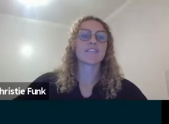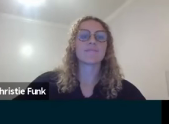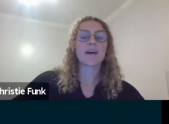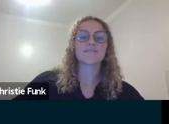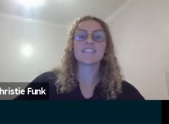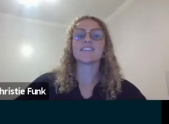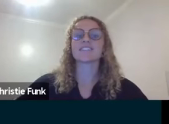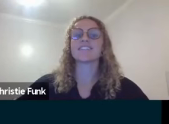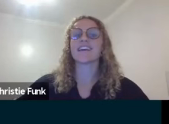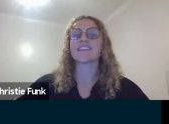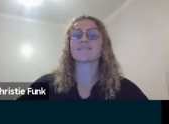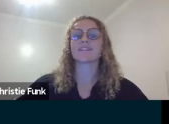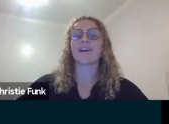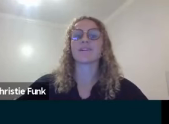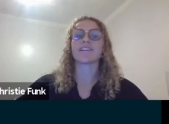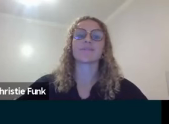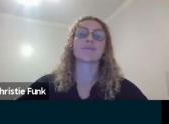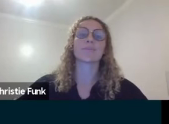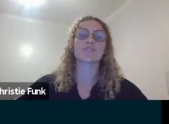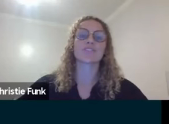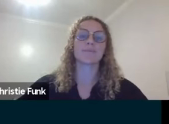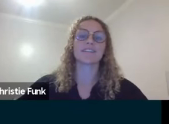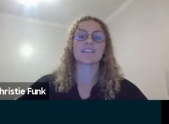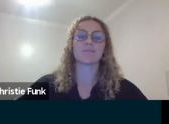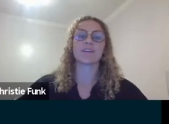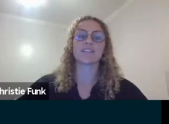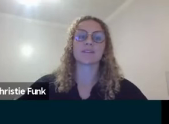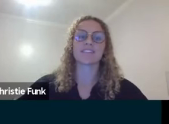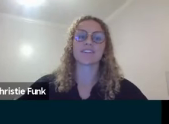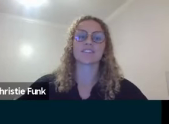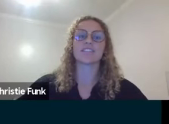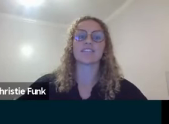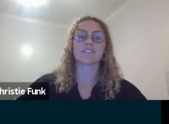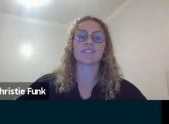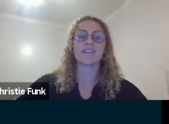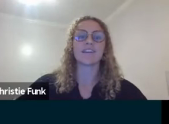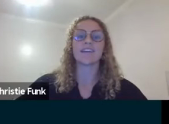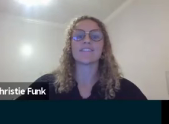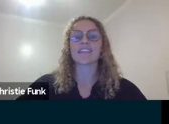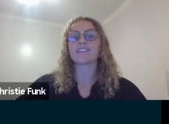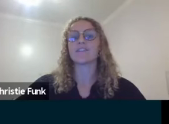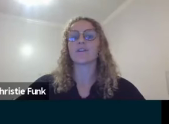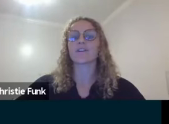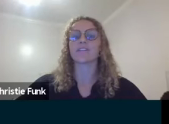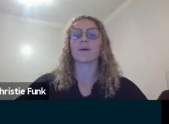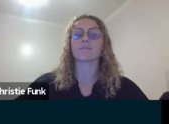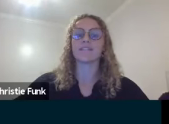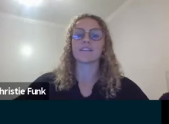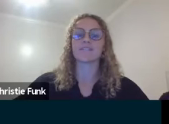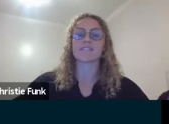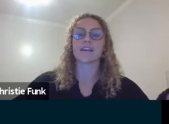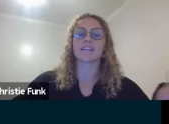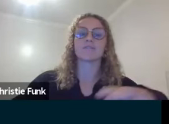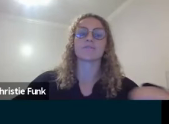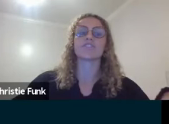Now, for the past 50 years, NASA has been collaborating with commercial companies to help bring space technology down to Earth. If you scan the QR code at the bottom